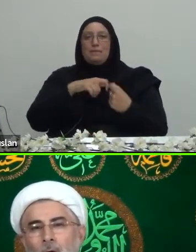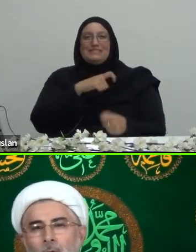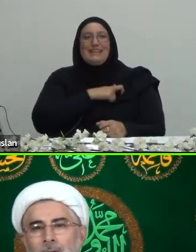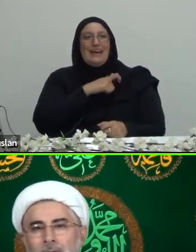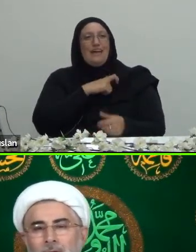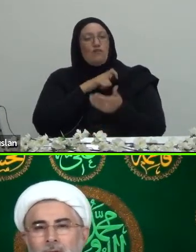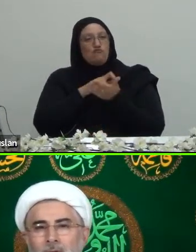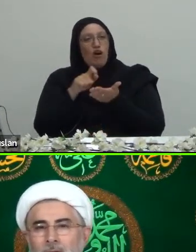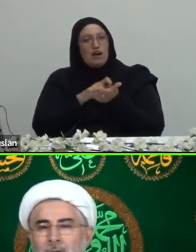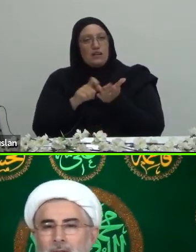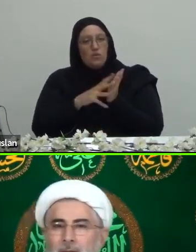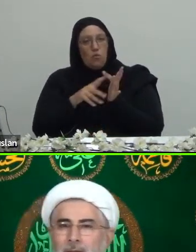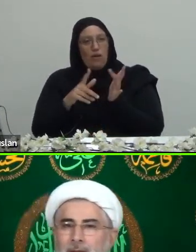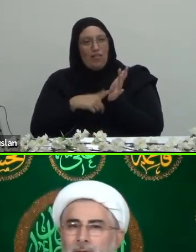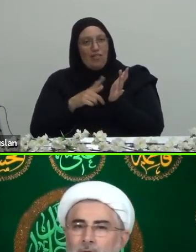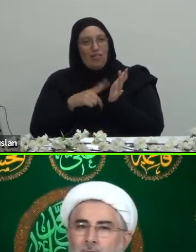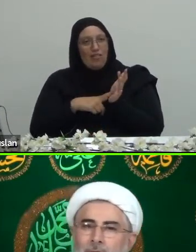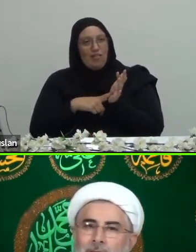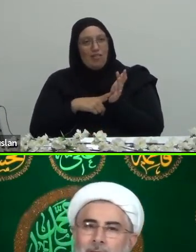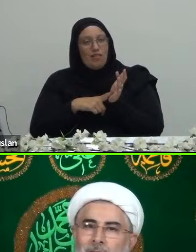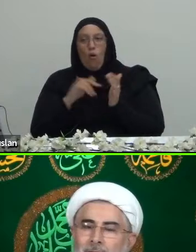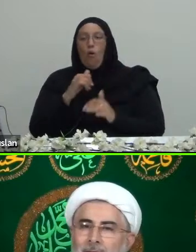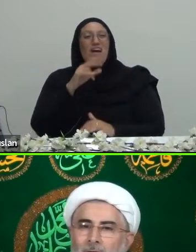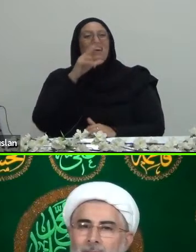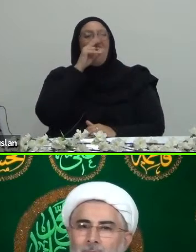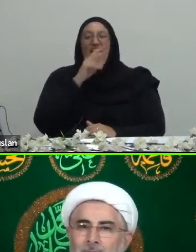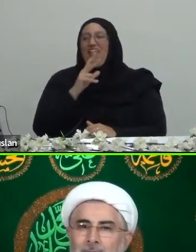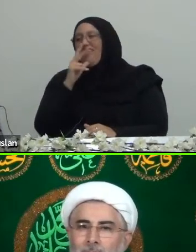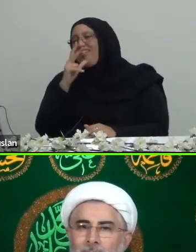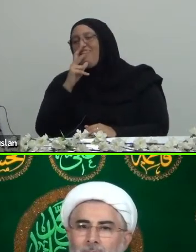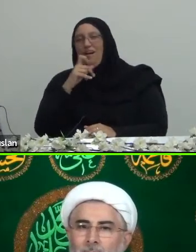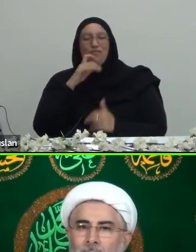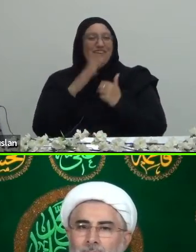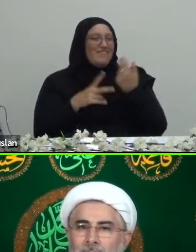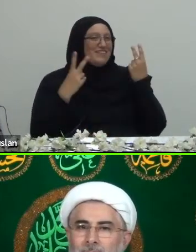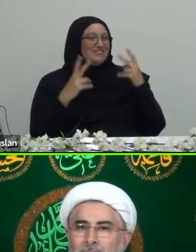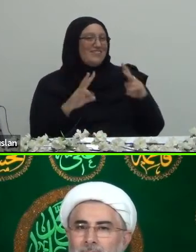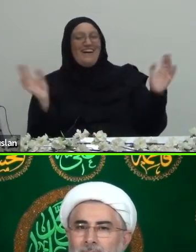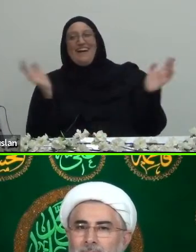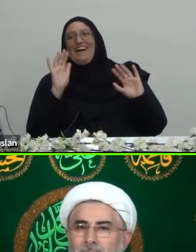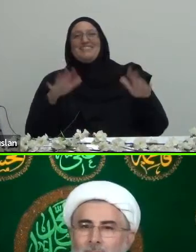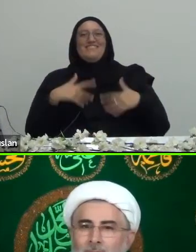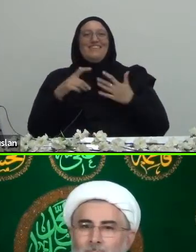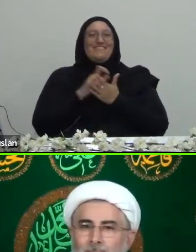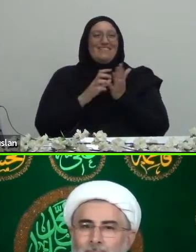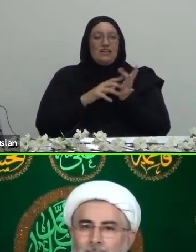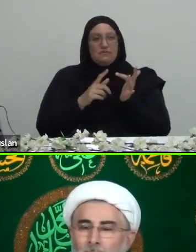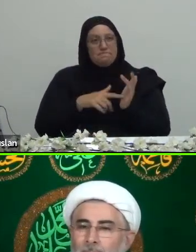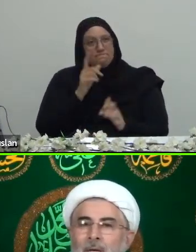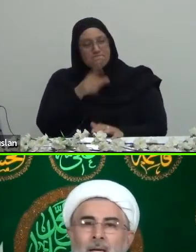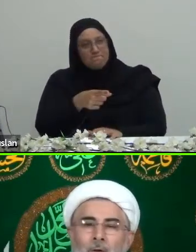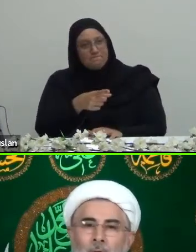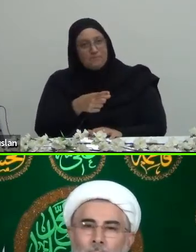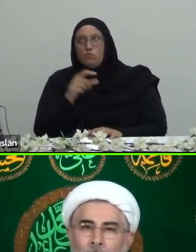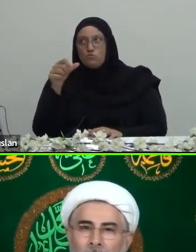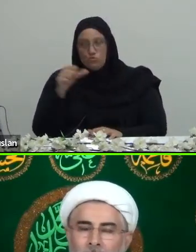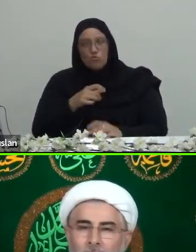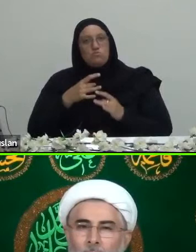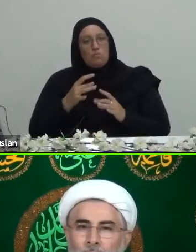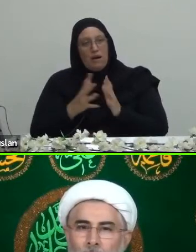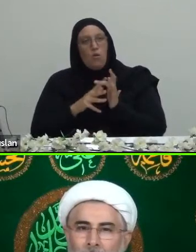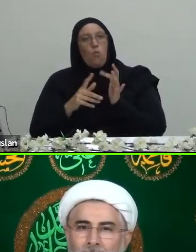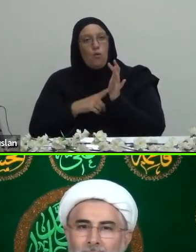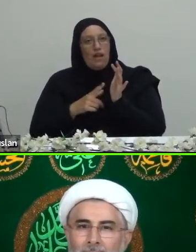will, or the youngsters, they are jokingly saying that I'm not ready to die yet, so I don't need to prepare a will.